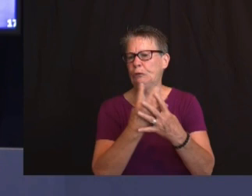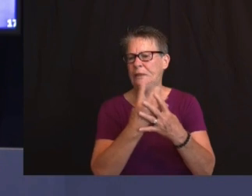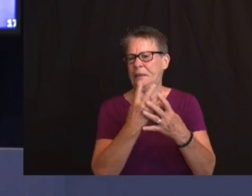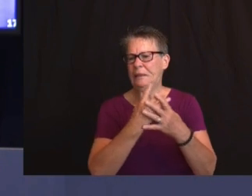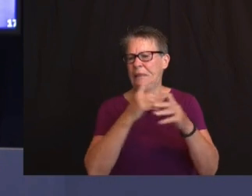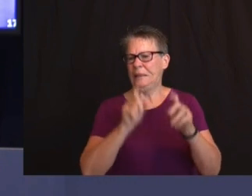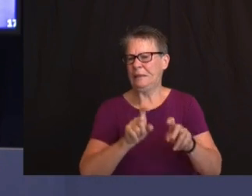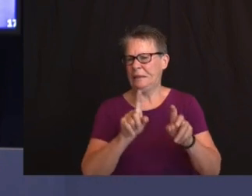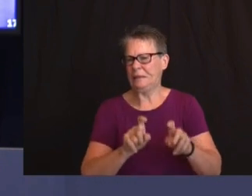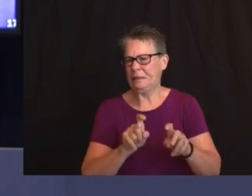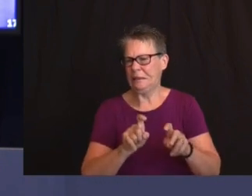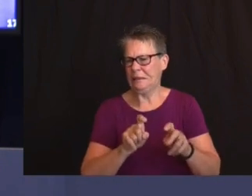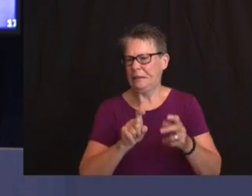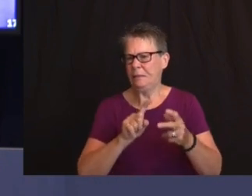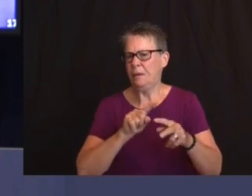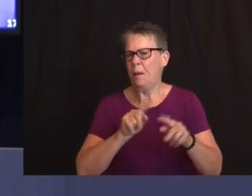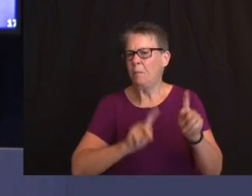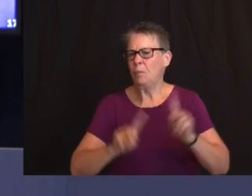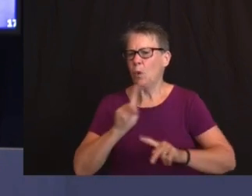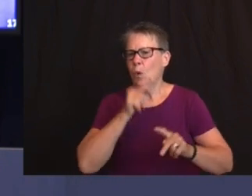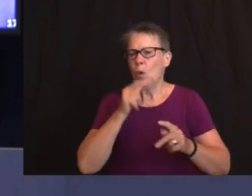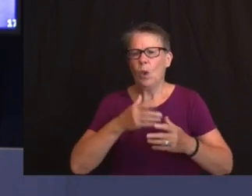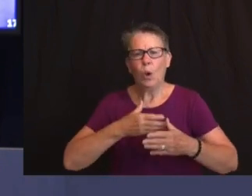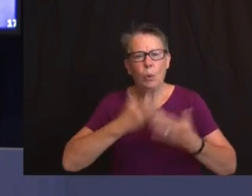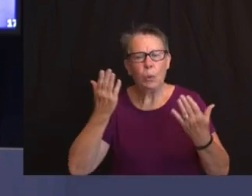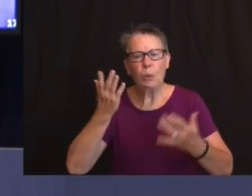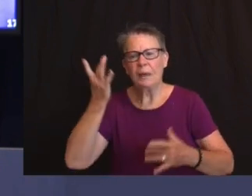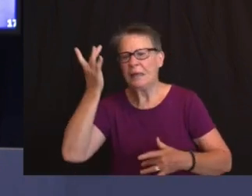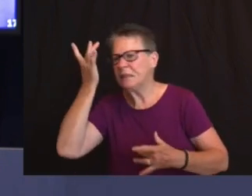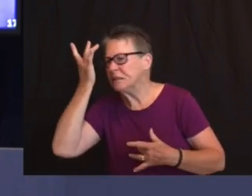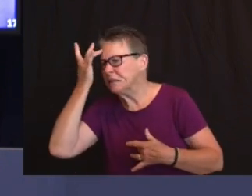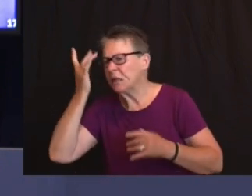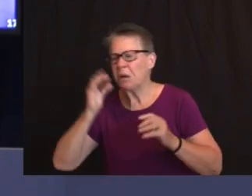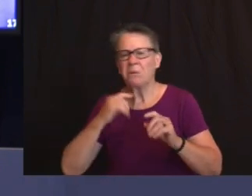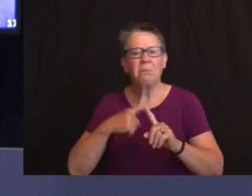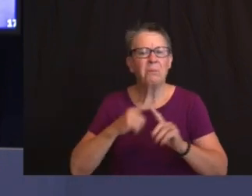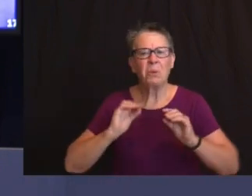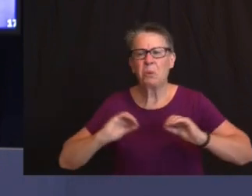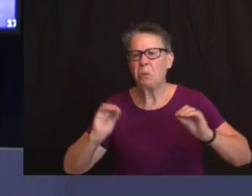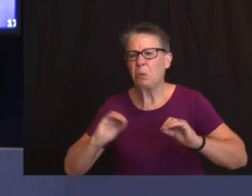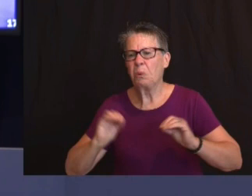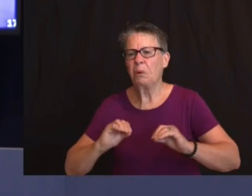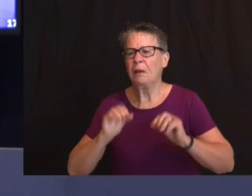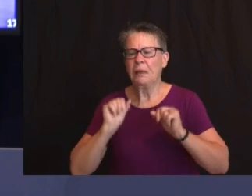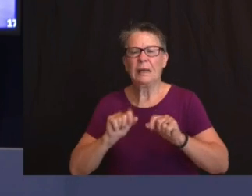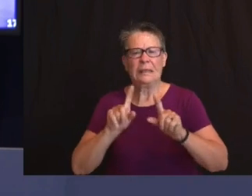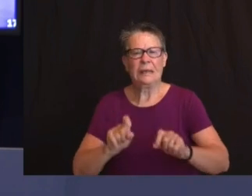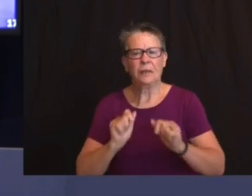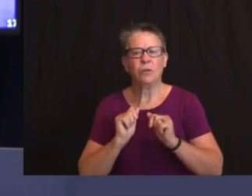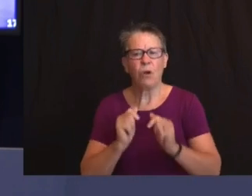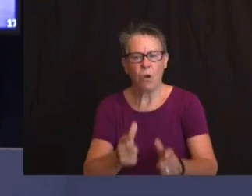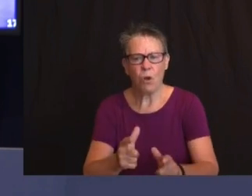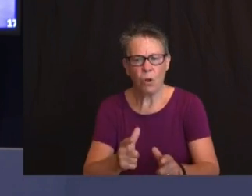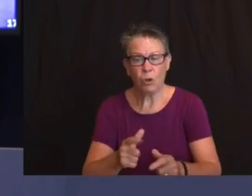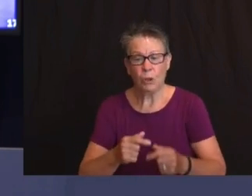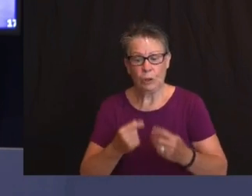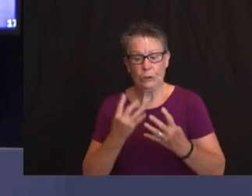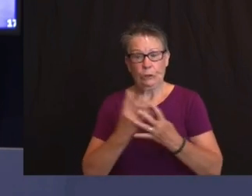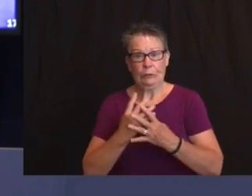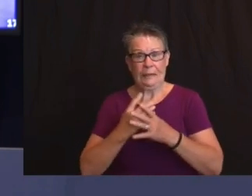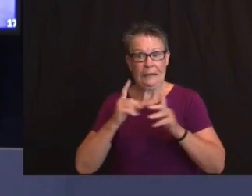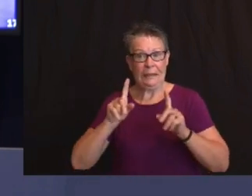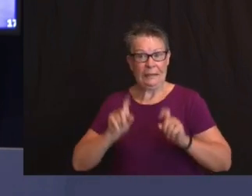groups of asymptomatic individuals are tested. The screening testing matrix in the Department of Health's